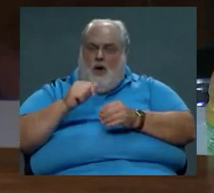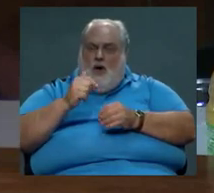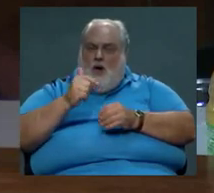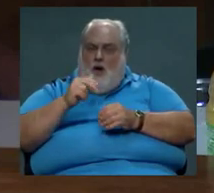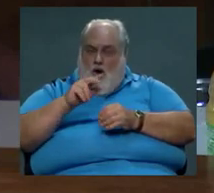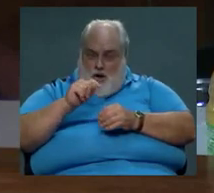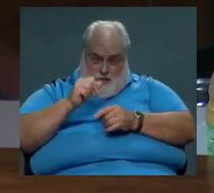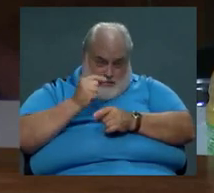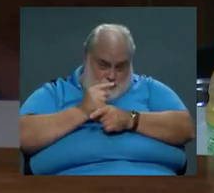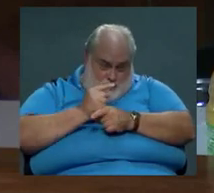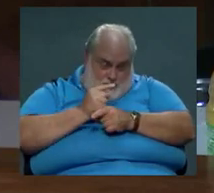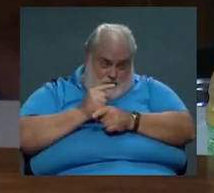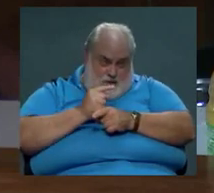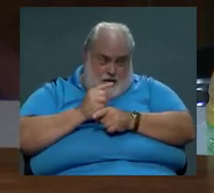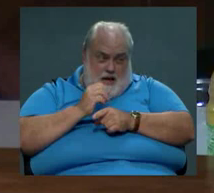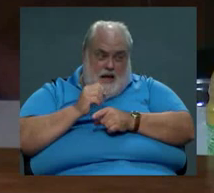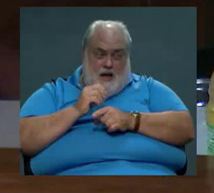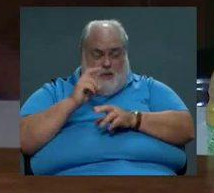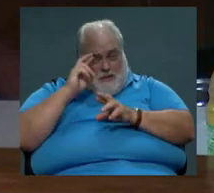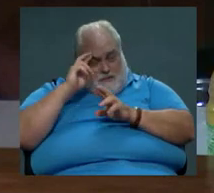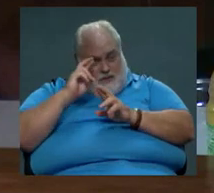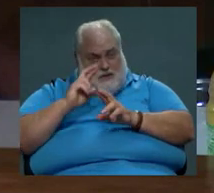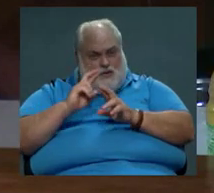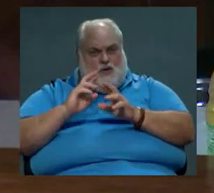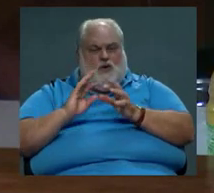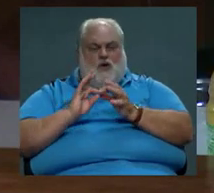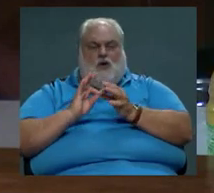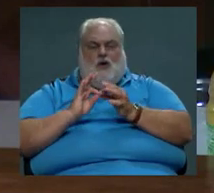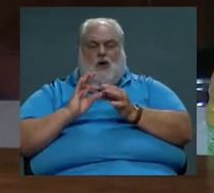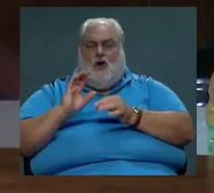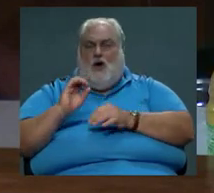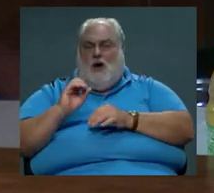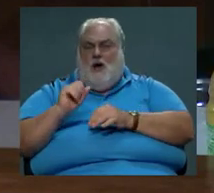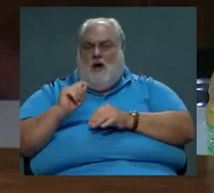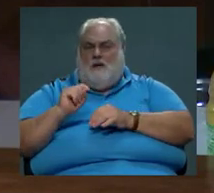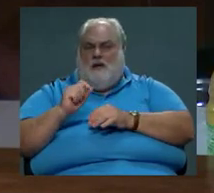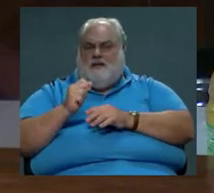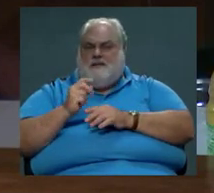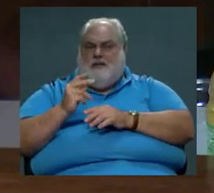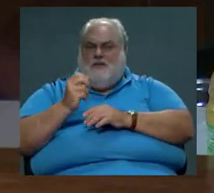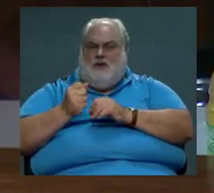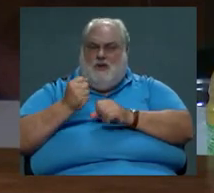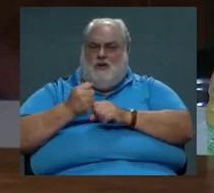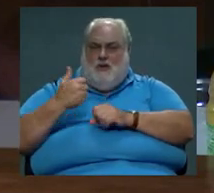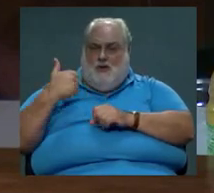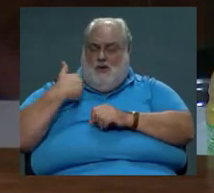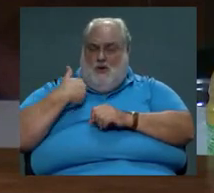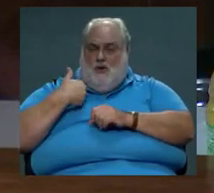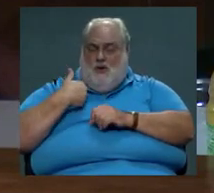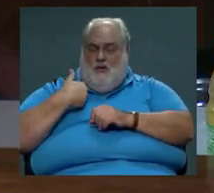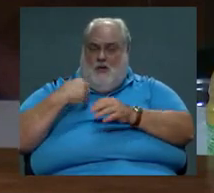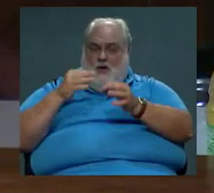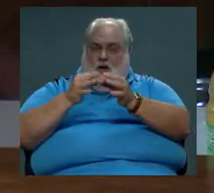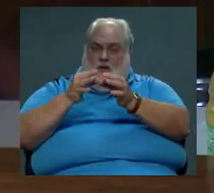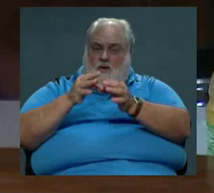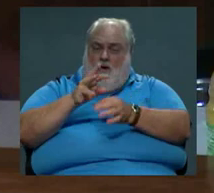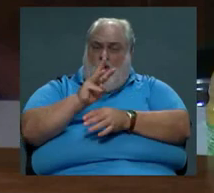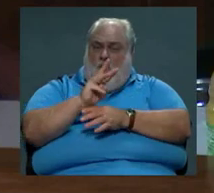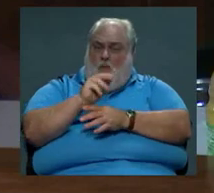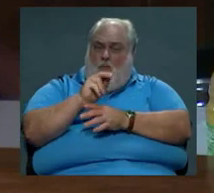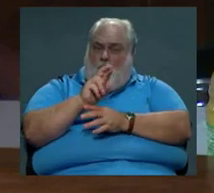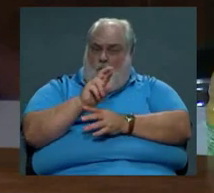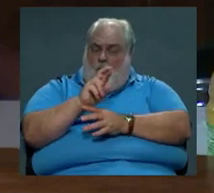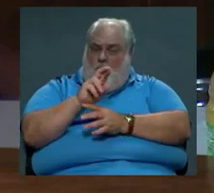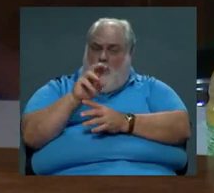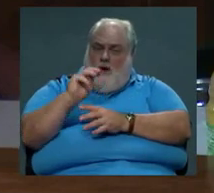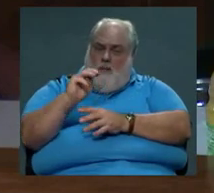And just with respect to costs, a couple of years ago, the cost associated with War Memorial was pretty much an aberration